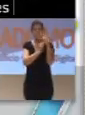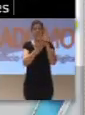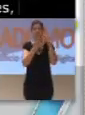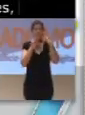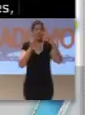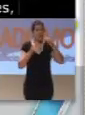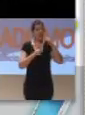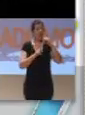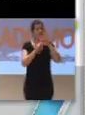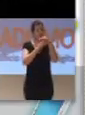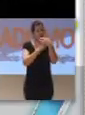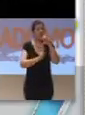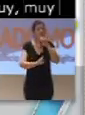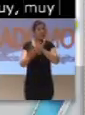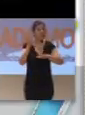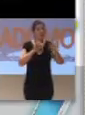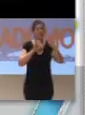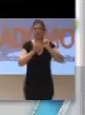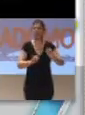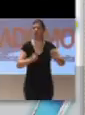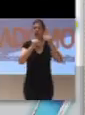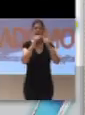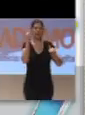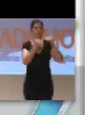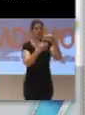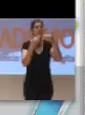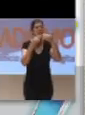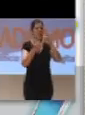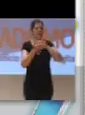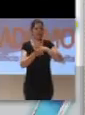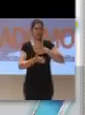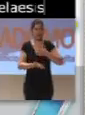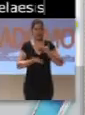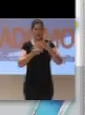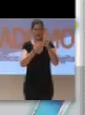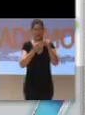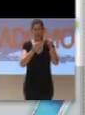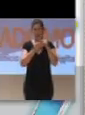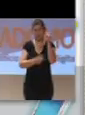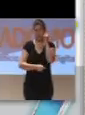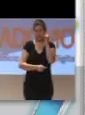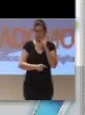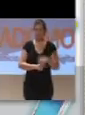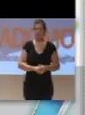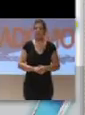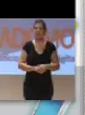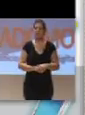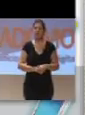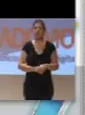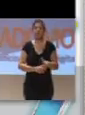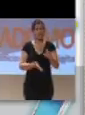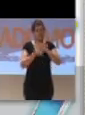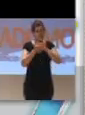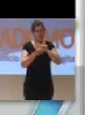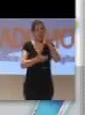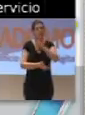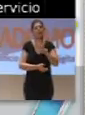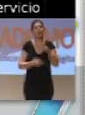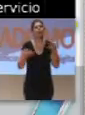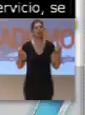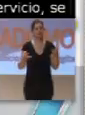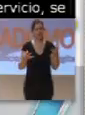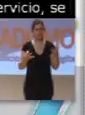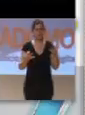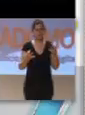face and manage to overcome very, very complex security situations thanks to this mobile telecare